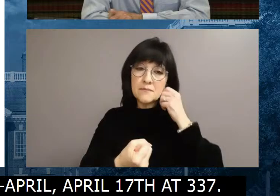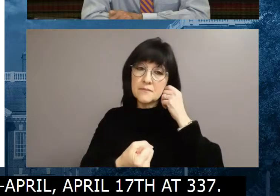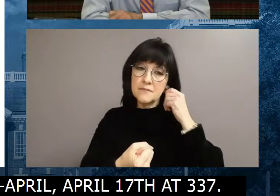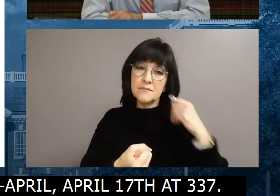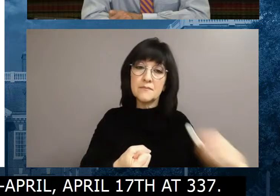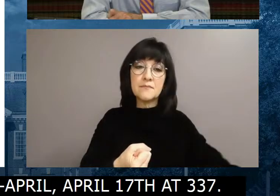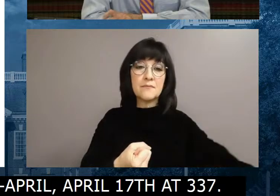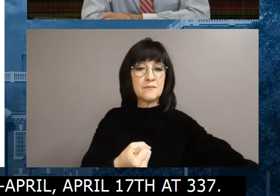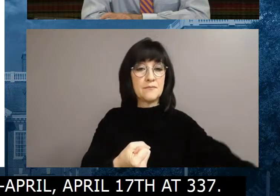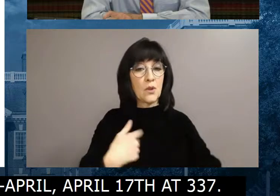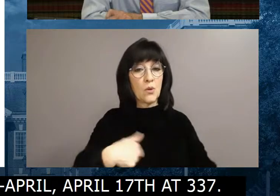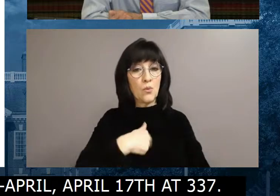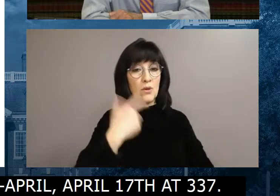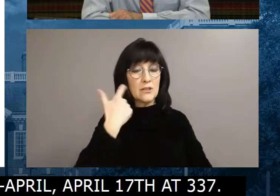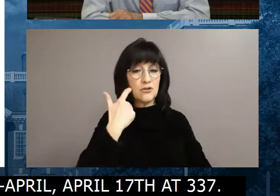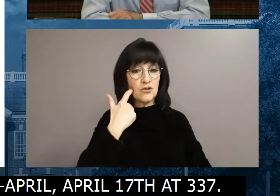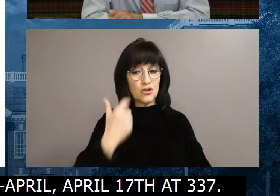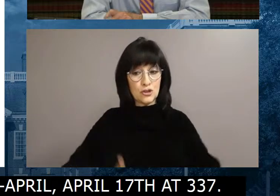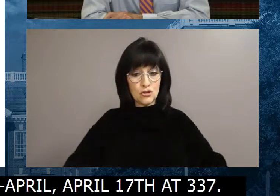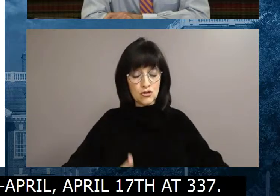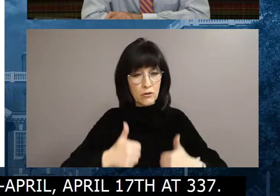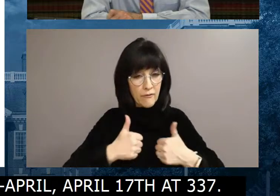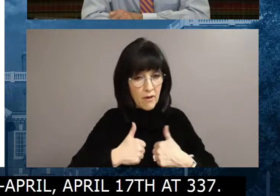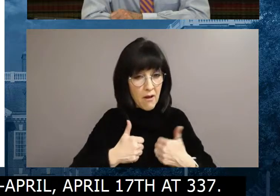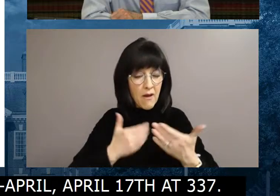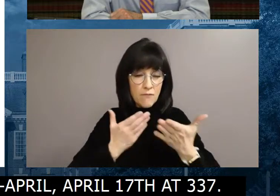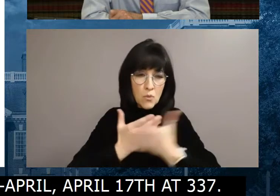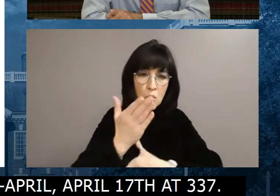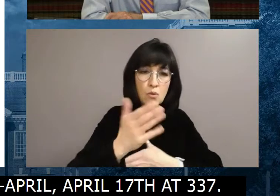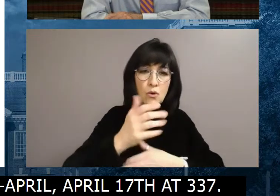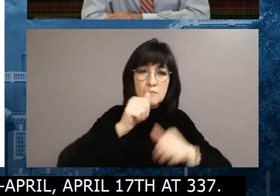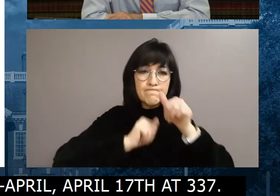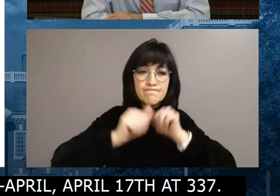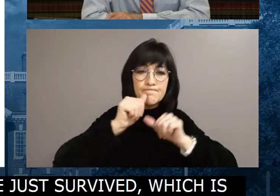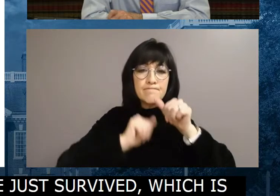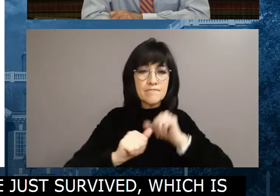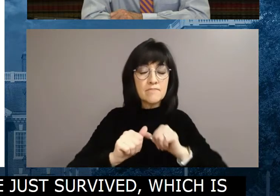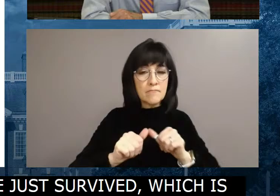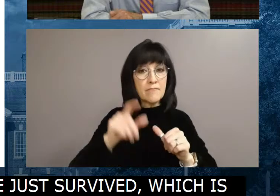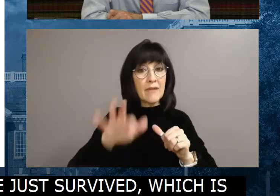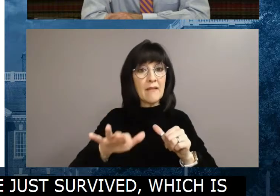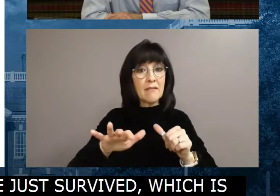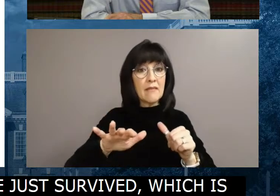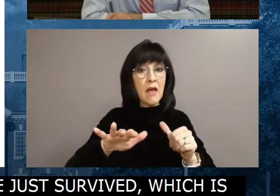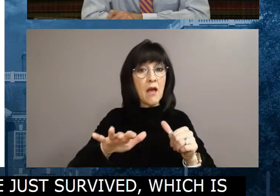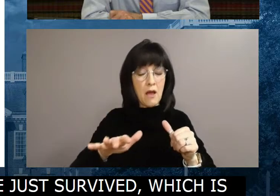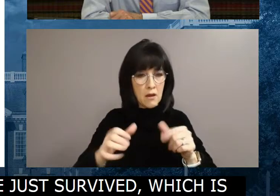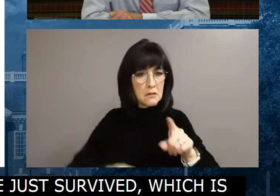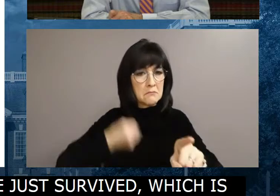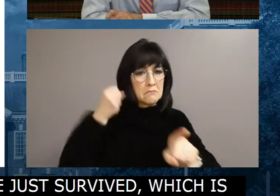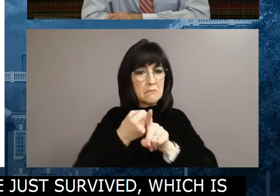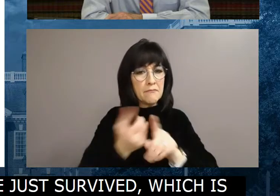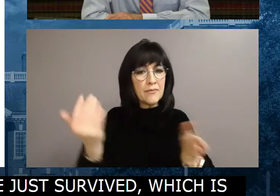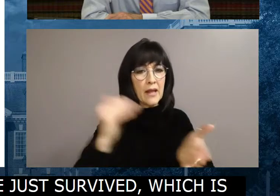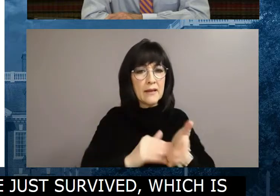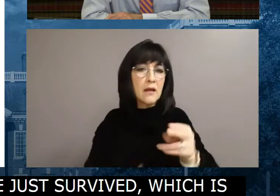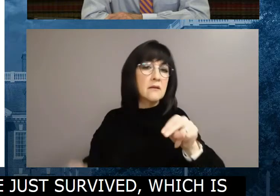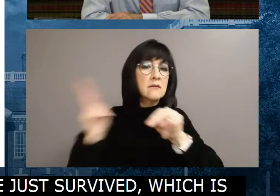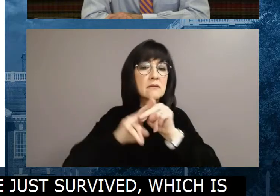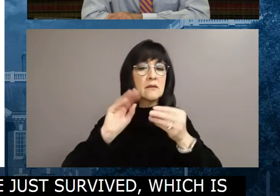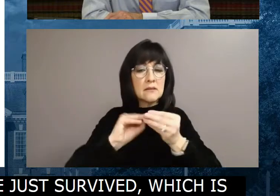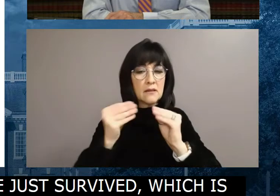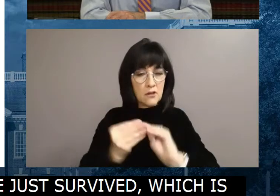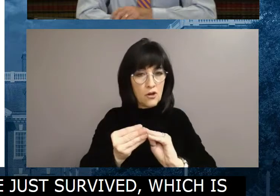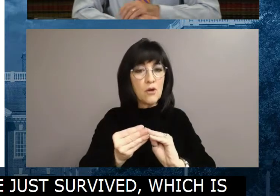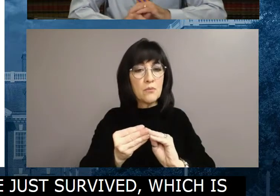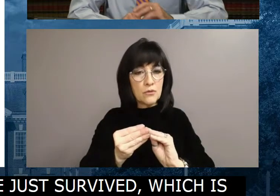survived, that started just around Halloween and the Thanksgiving, the December holidays. We